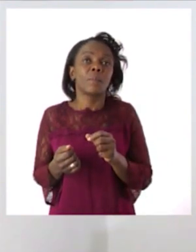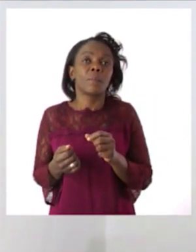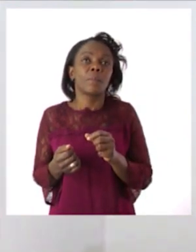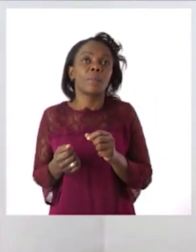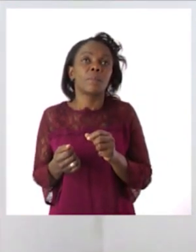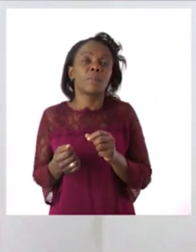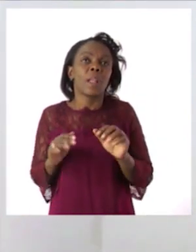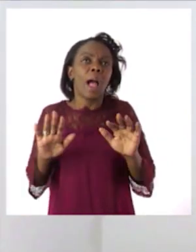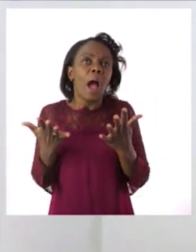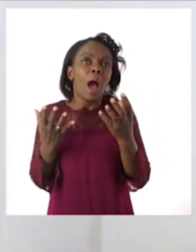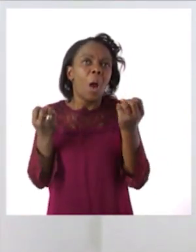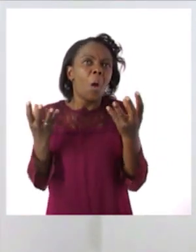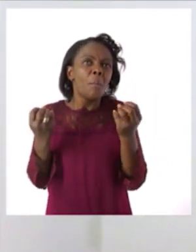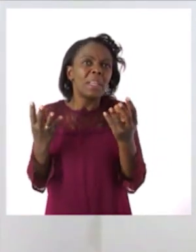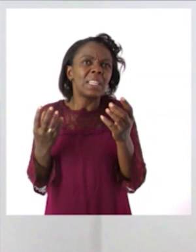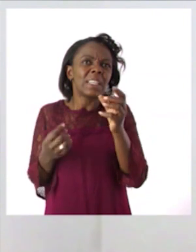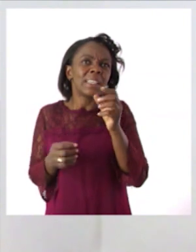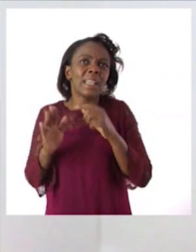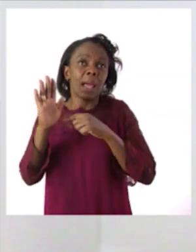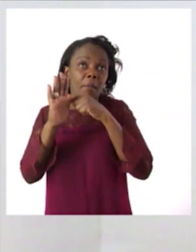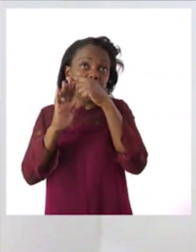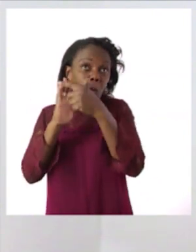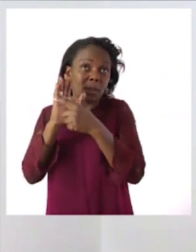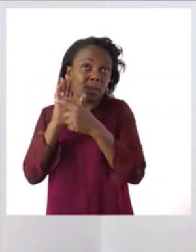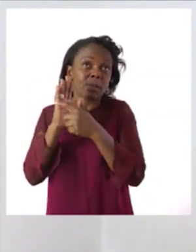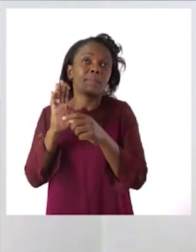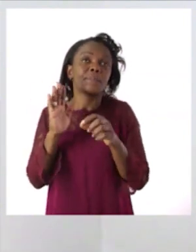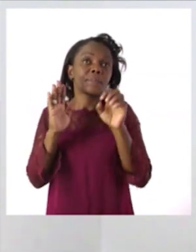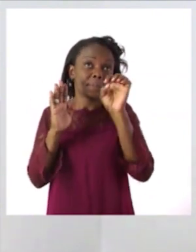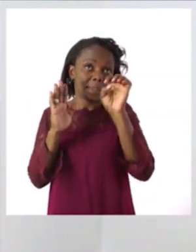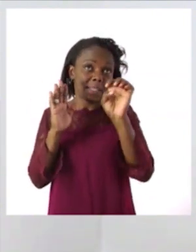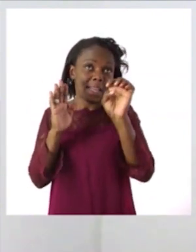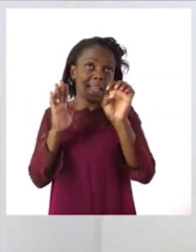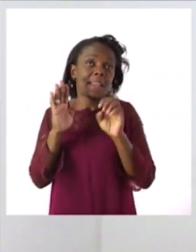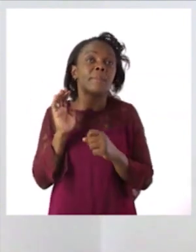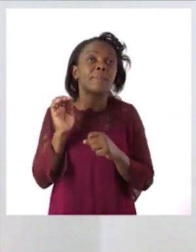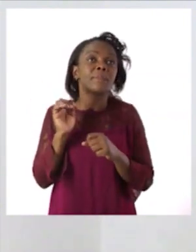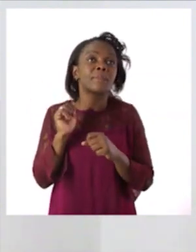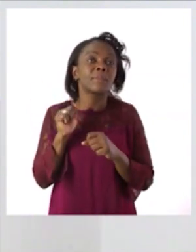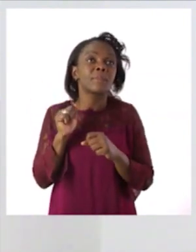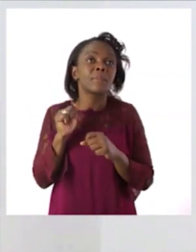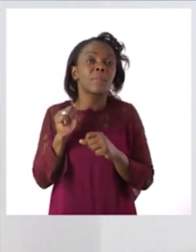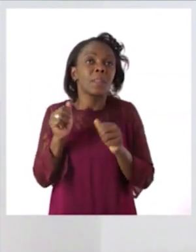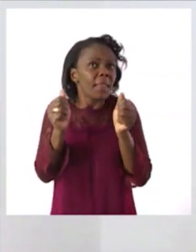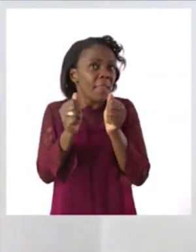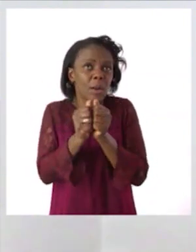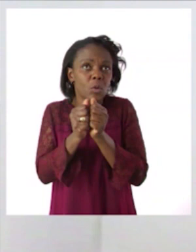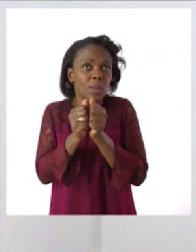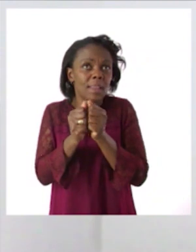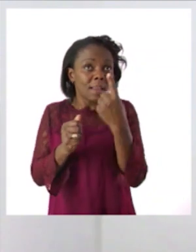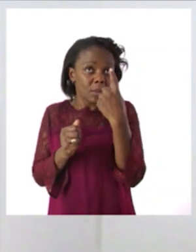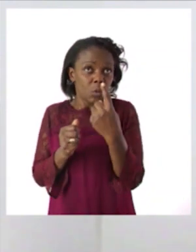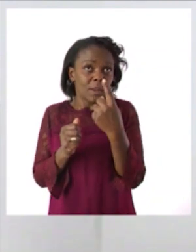yesterday. How many vowels do we have there? We have the first vowel there. It's not together, remember? They're not coming together. So